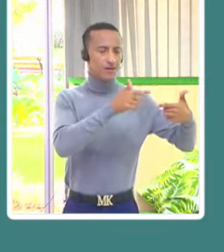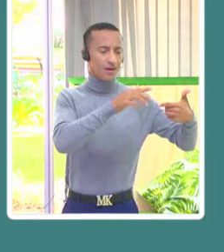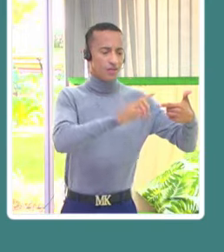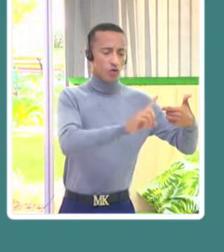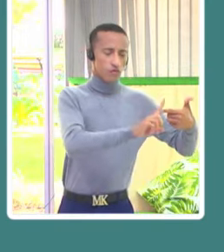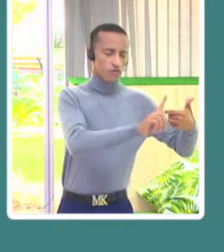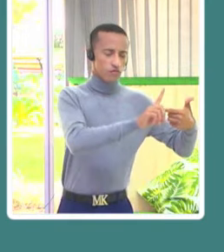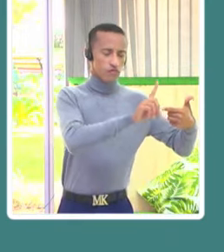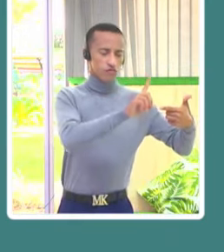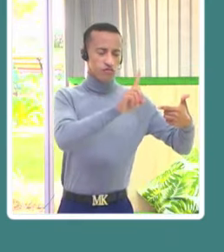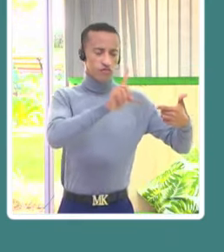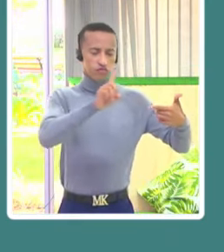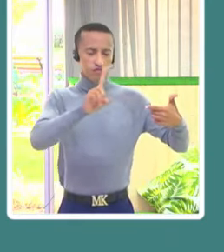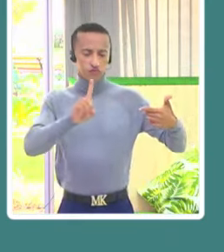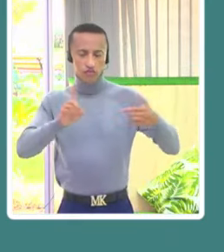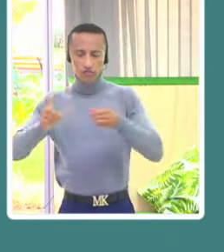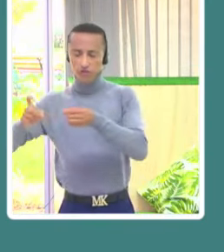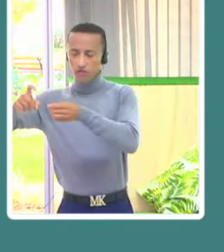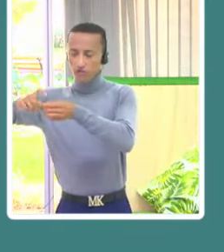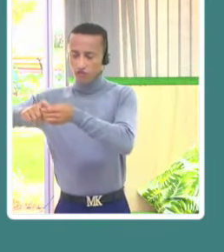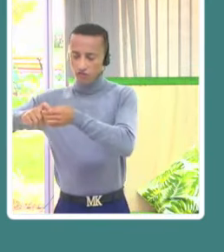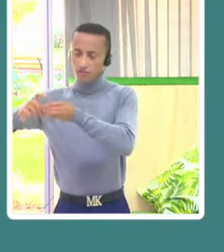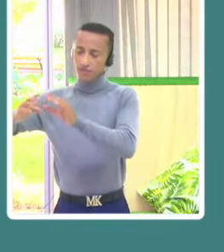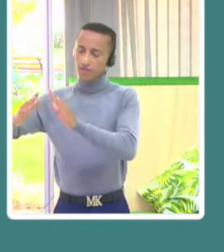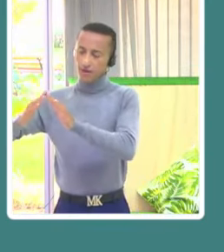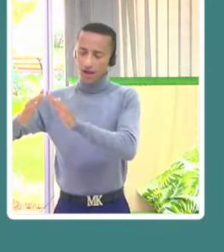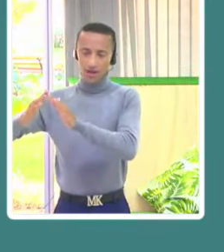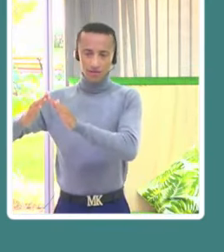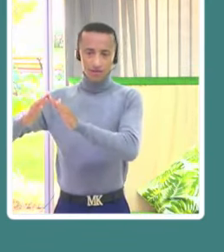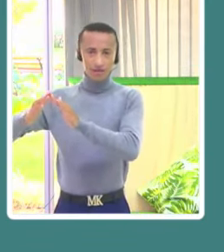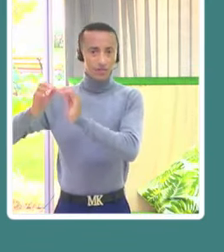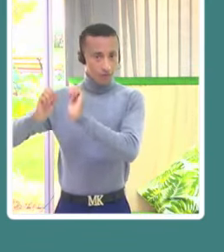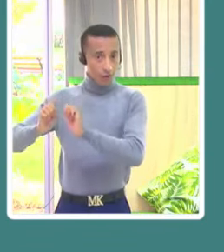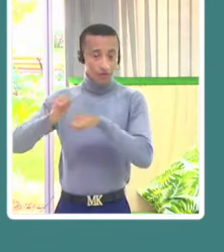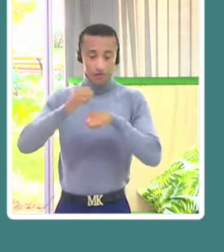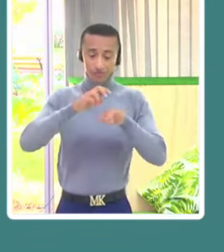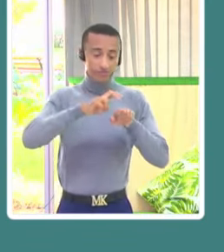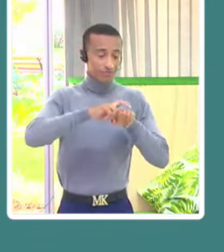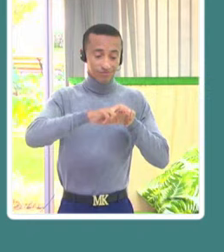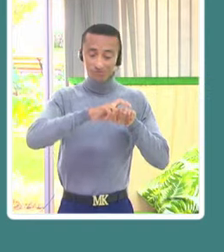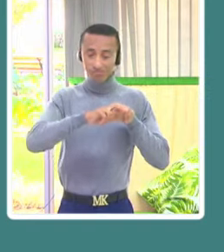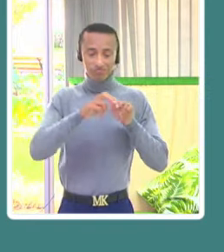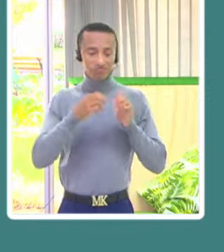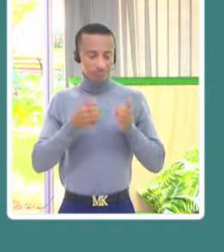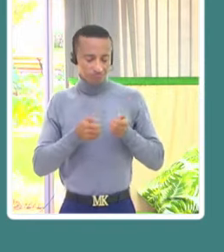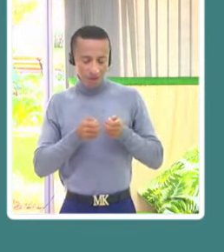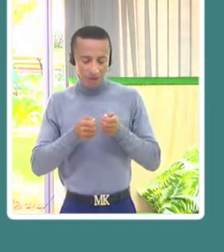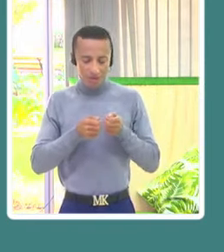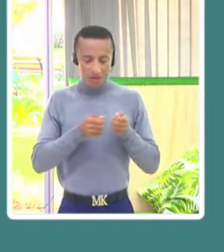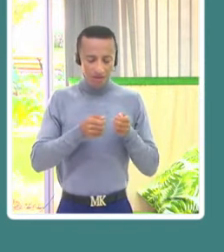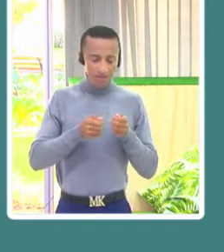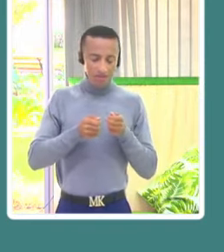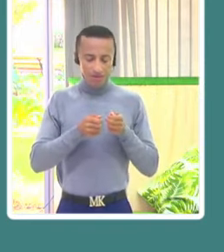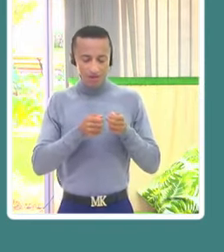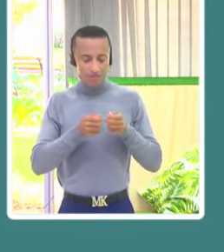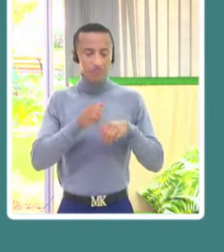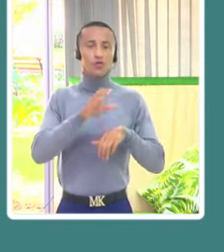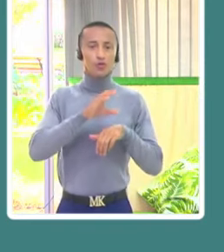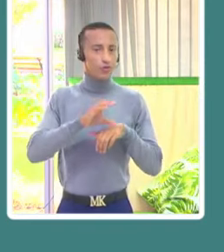the cost of data for the impact to happen. And this is my favorite